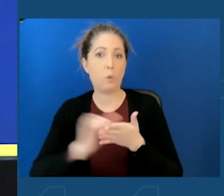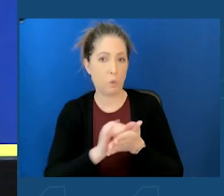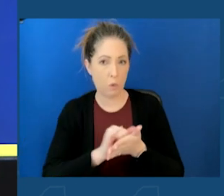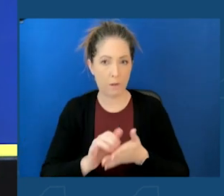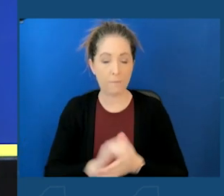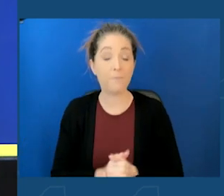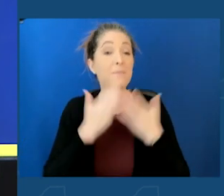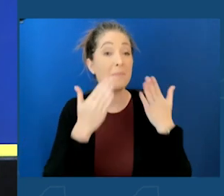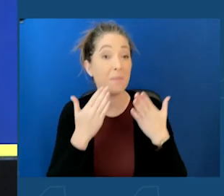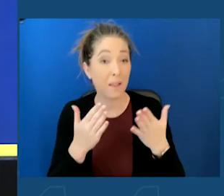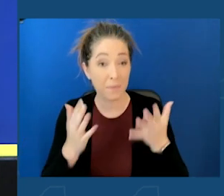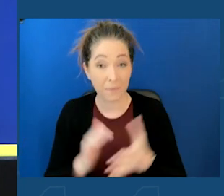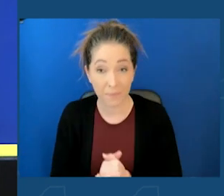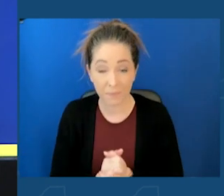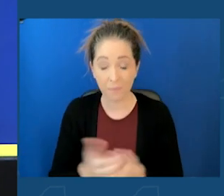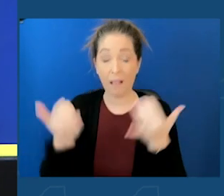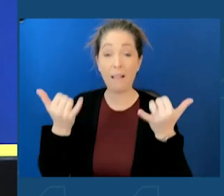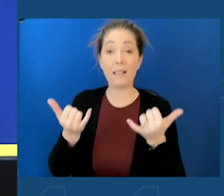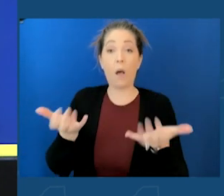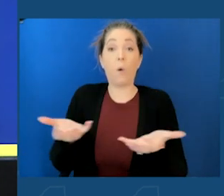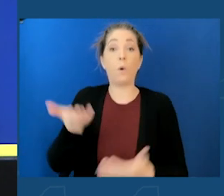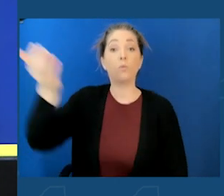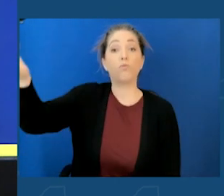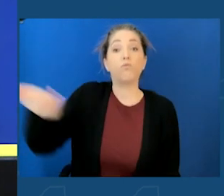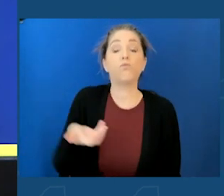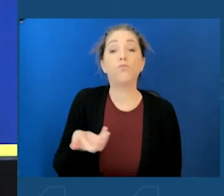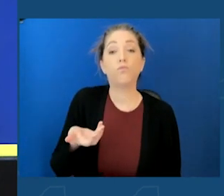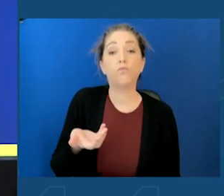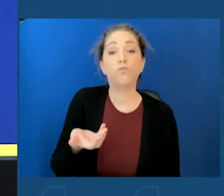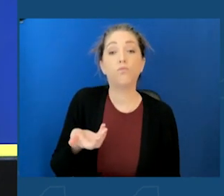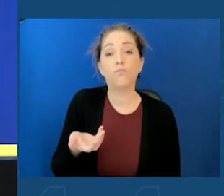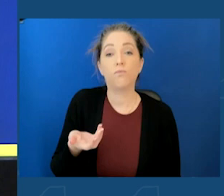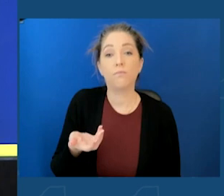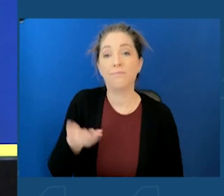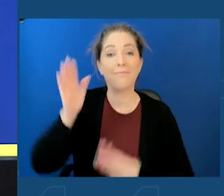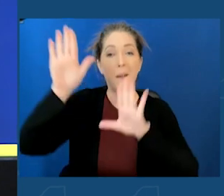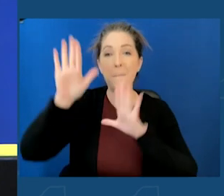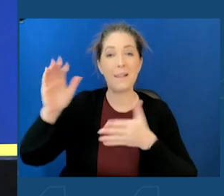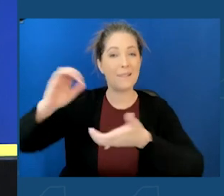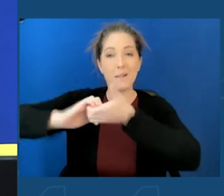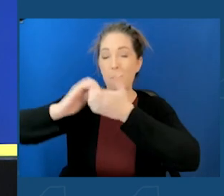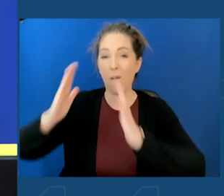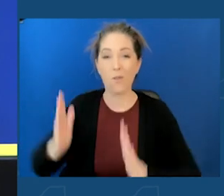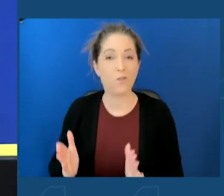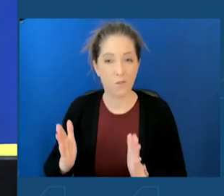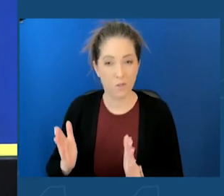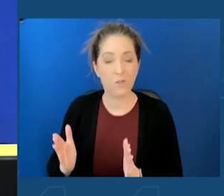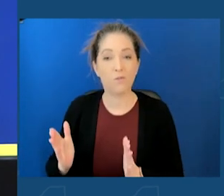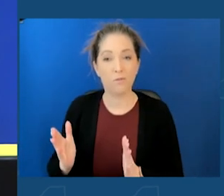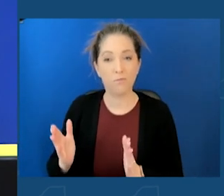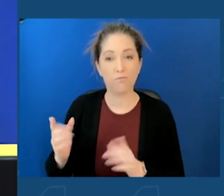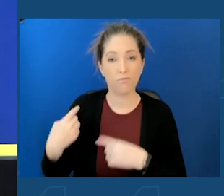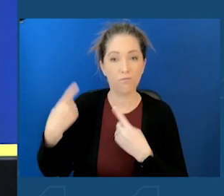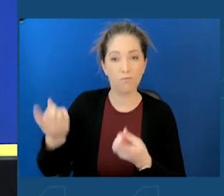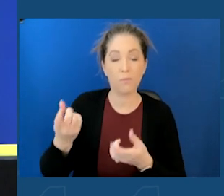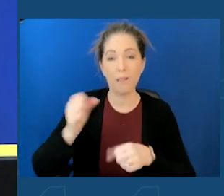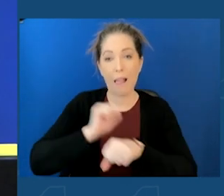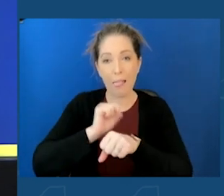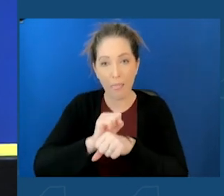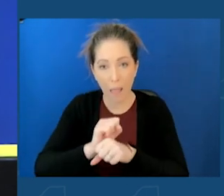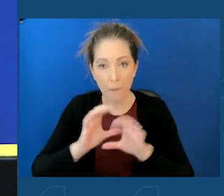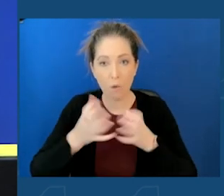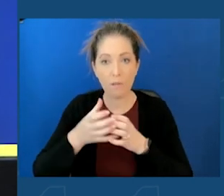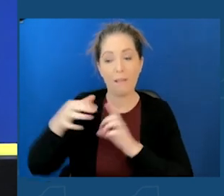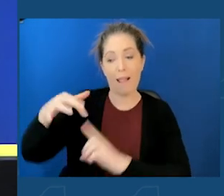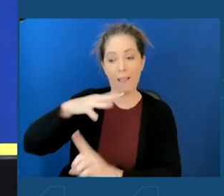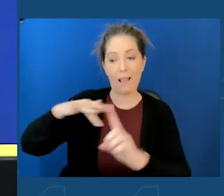that, I want to bring up one of the great partners we've had with labor is the environmental